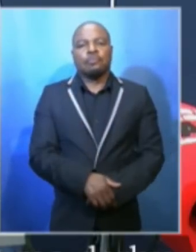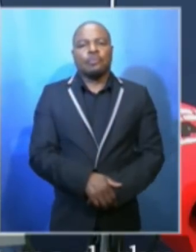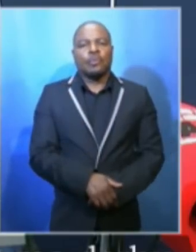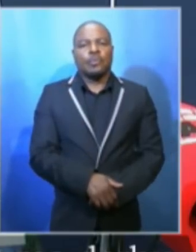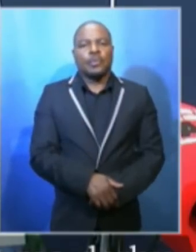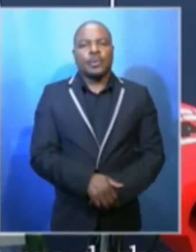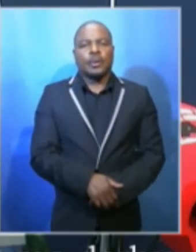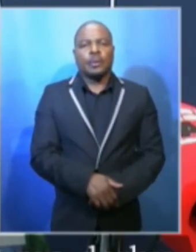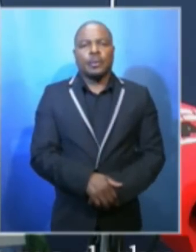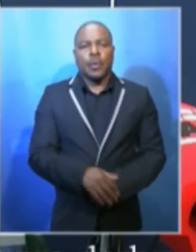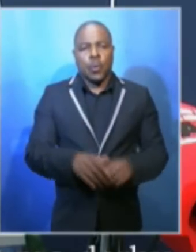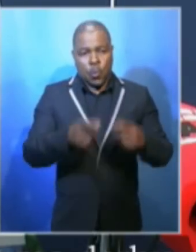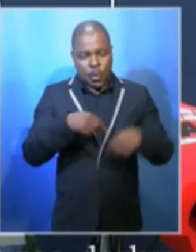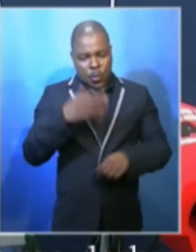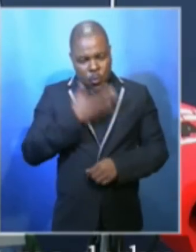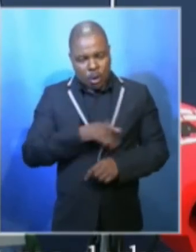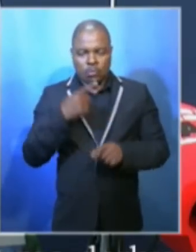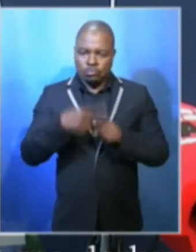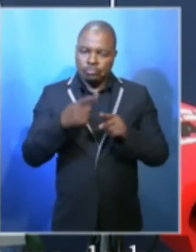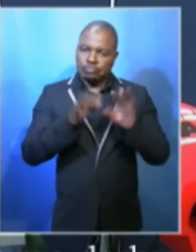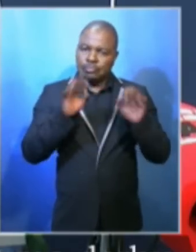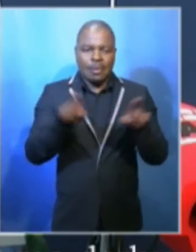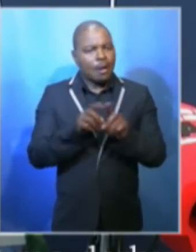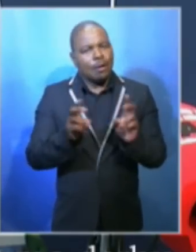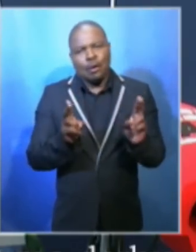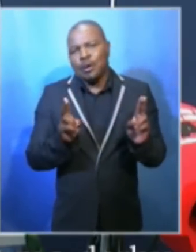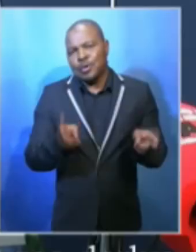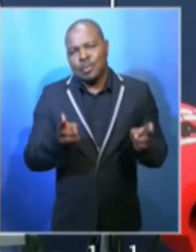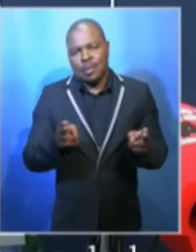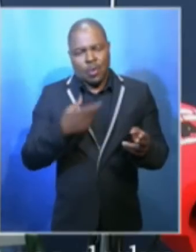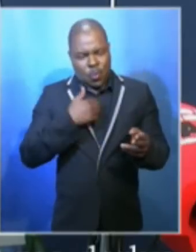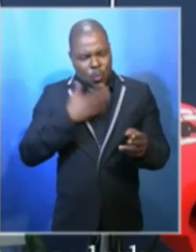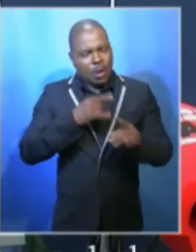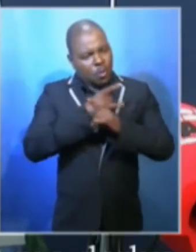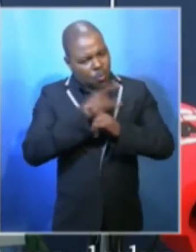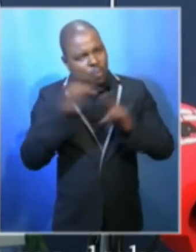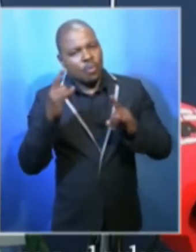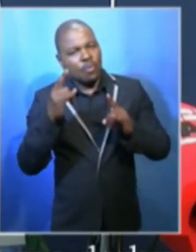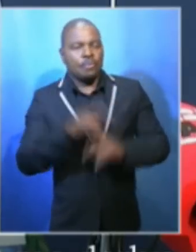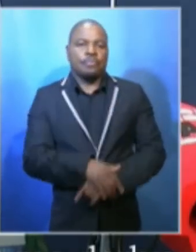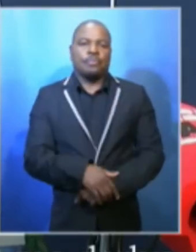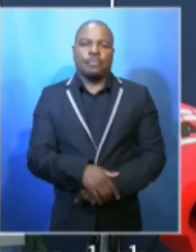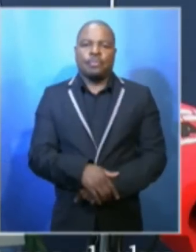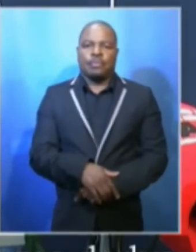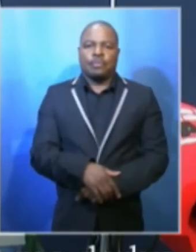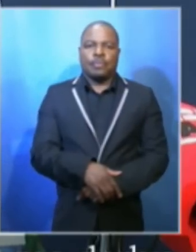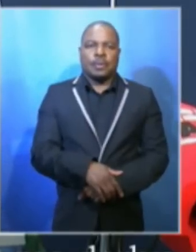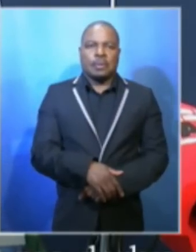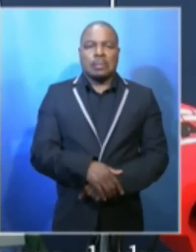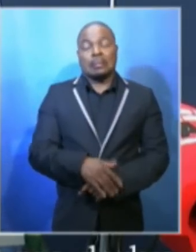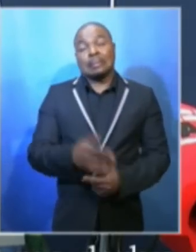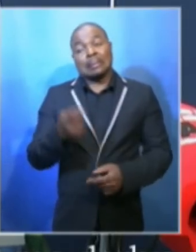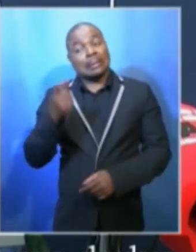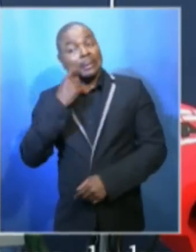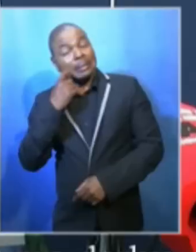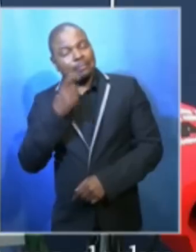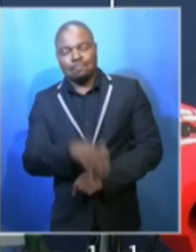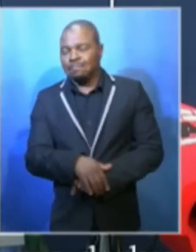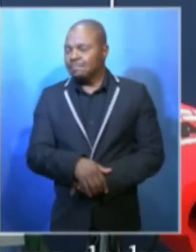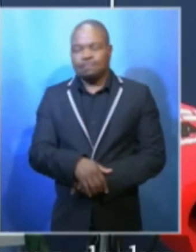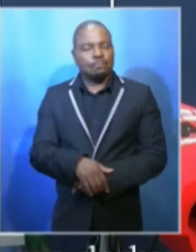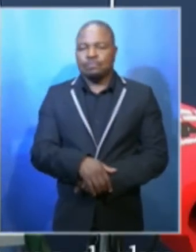We want to perform as usual. We want to win the game. Not easy to win